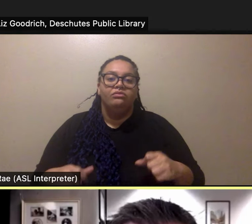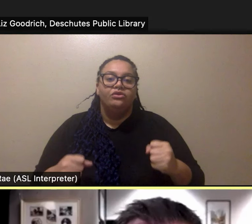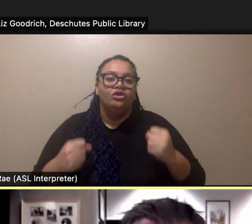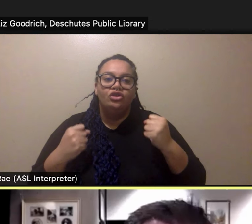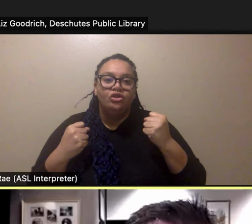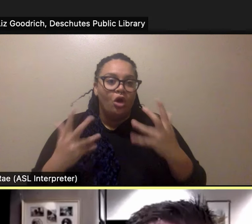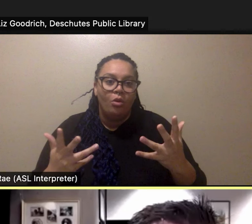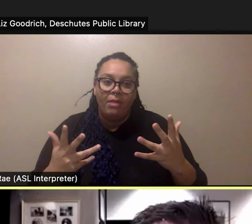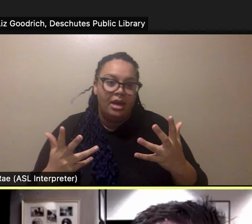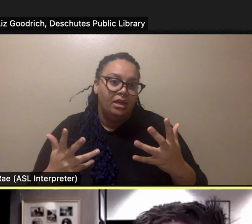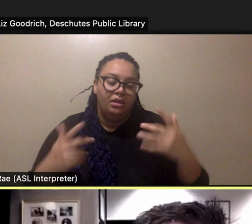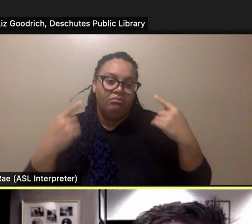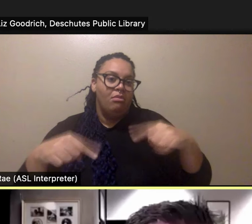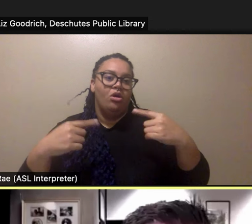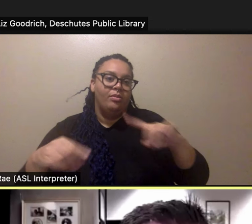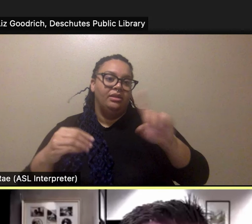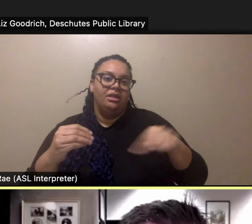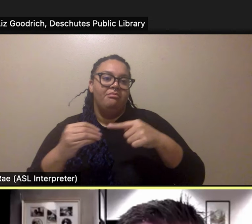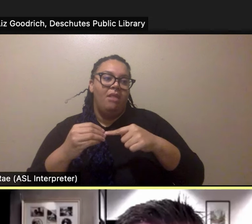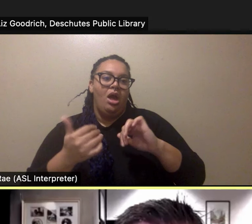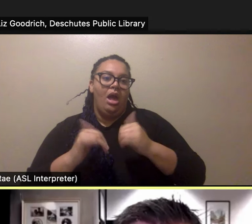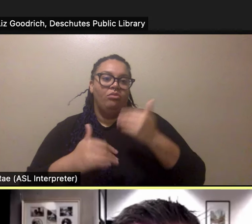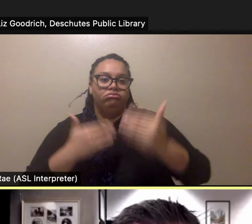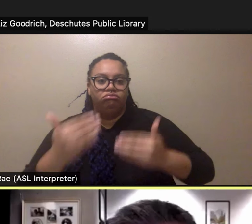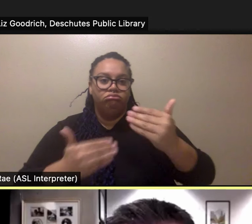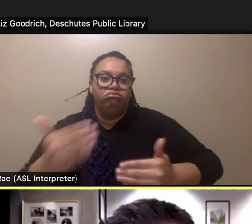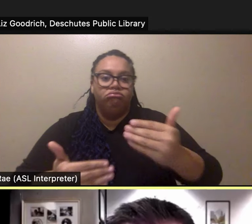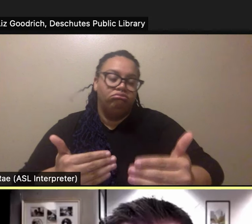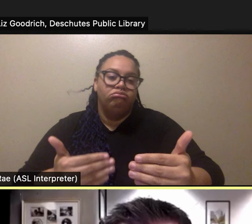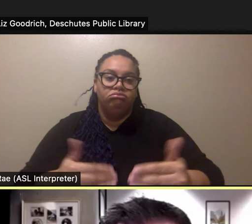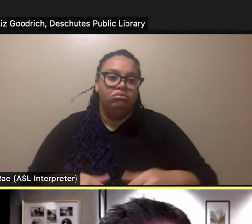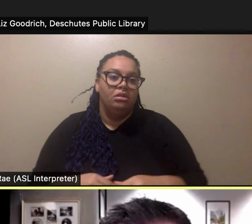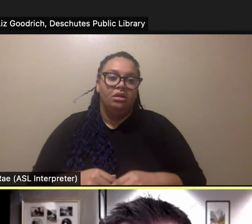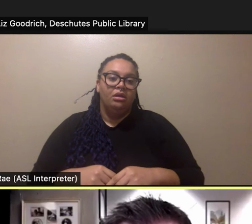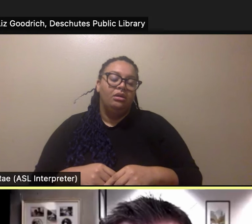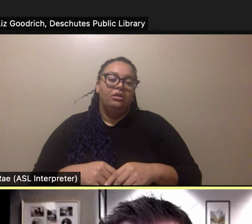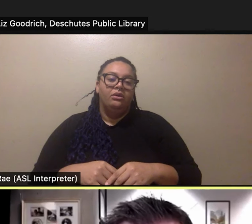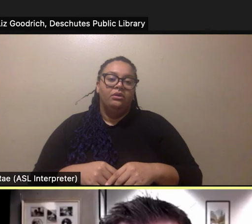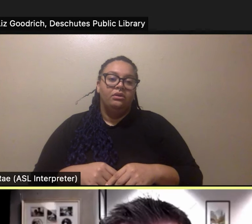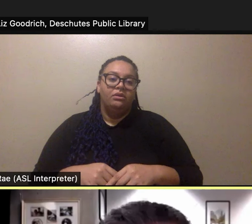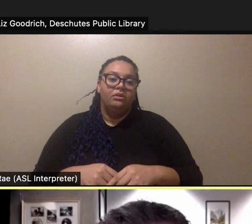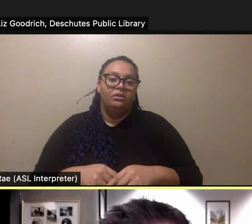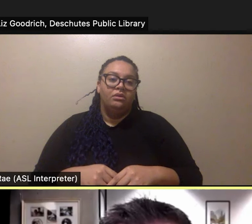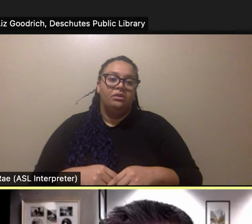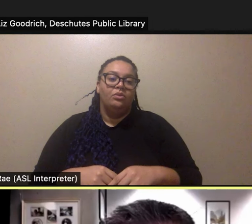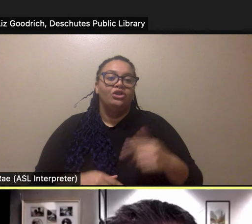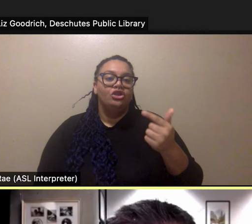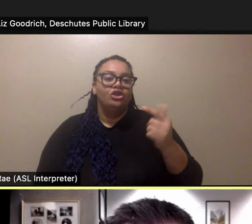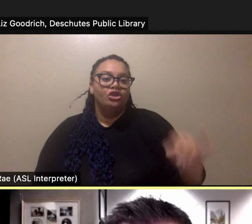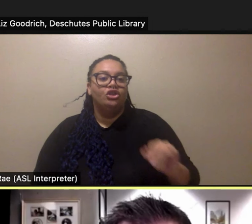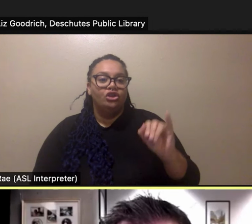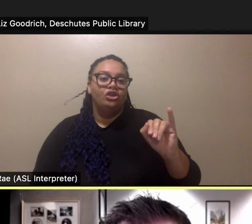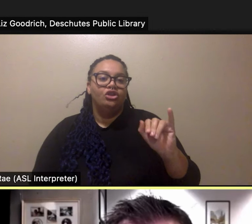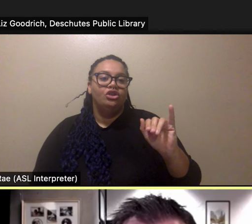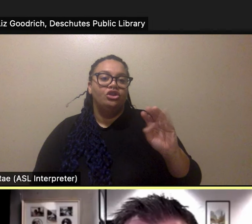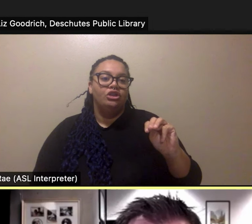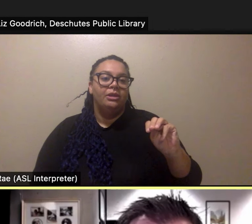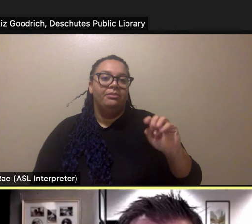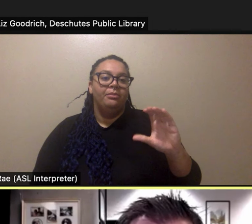progress. Backlash to Reconstruction, or backlash to the Civil War and Reconstruction was Jim Crow and scientific